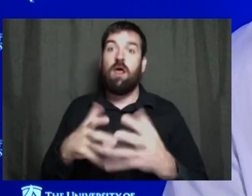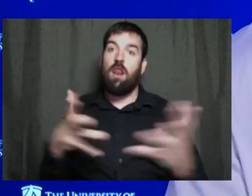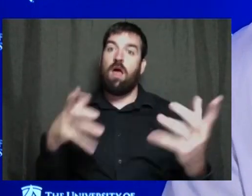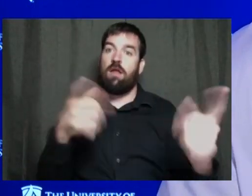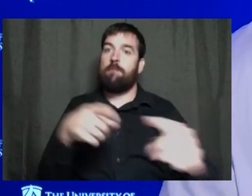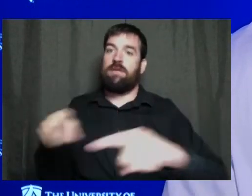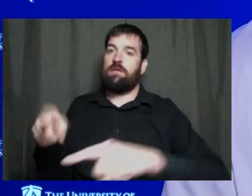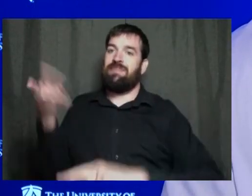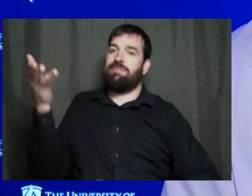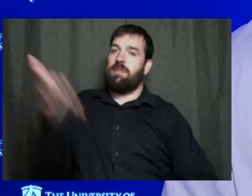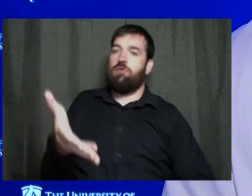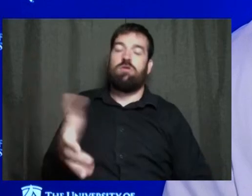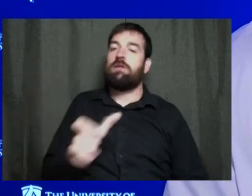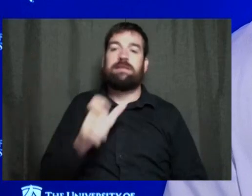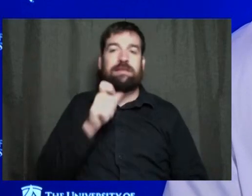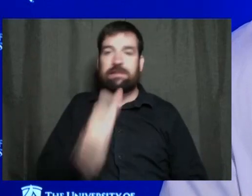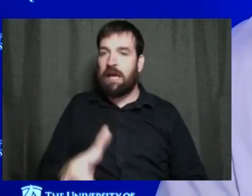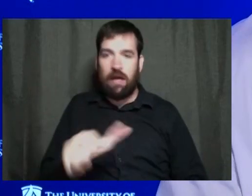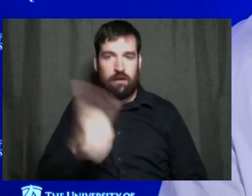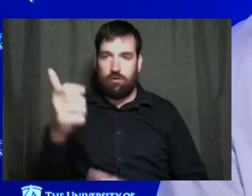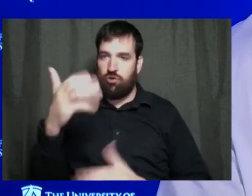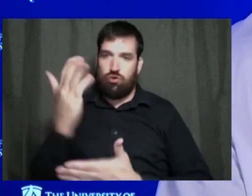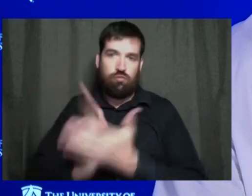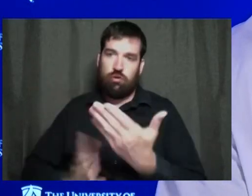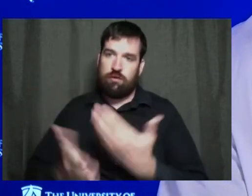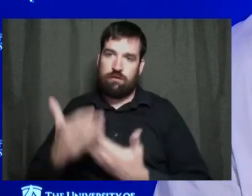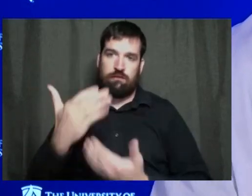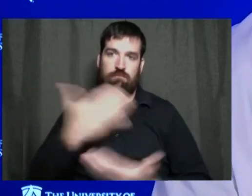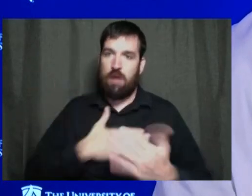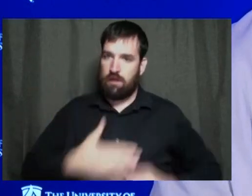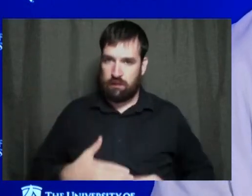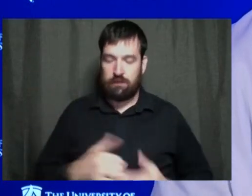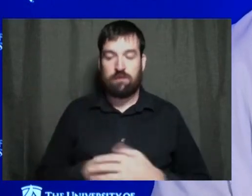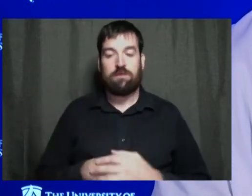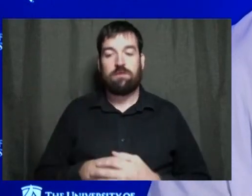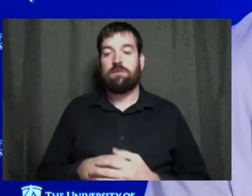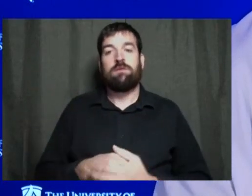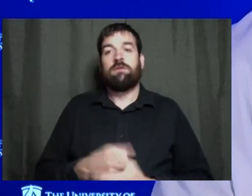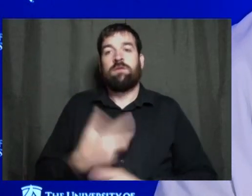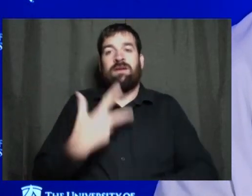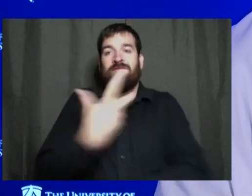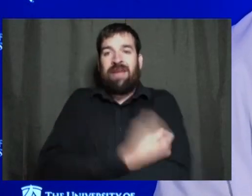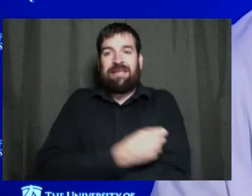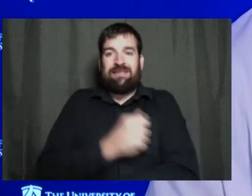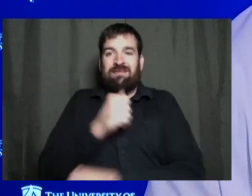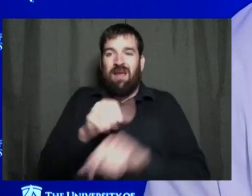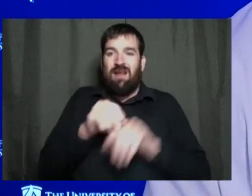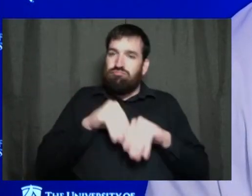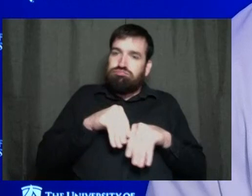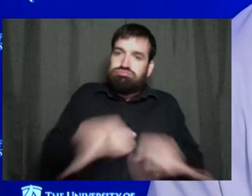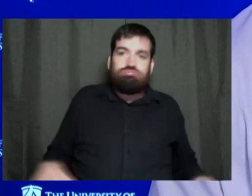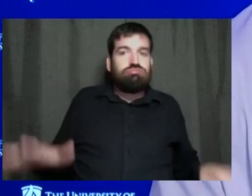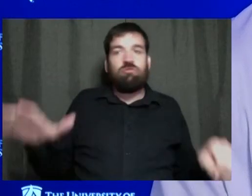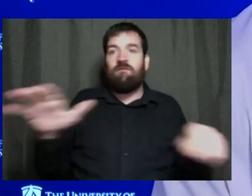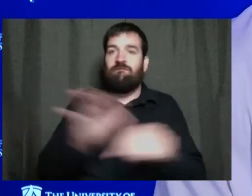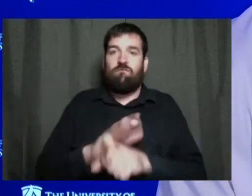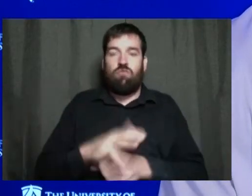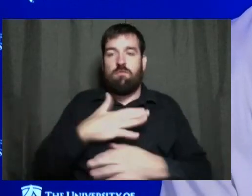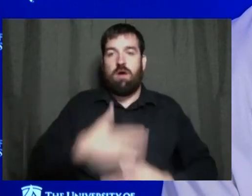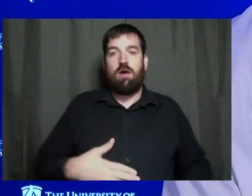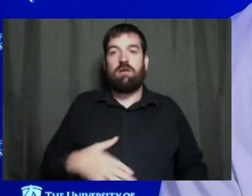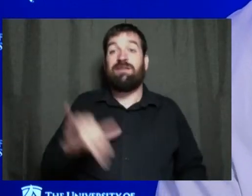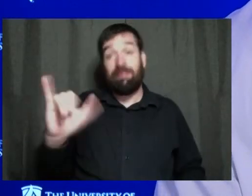It's not taking place in other parts of your body. So the vaccine won't really get to other parts of your body. It won't get to the placenta. However, we know